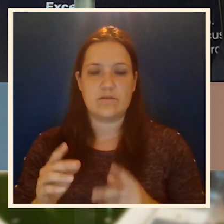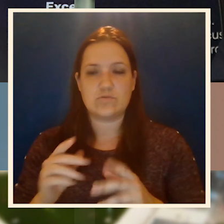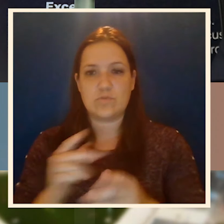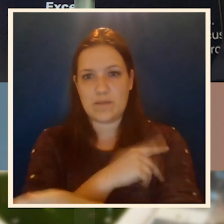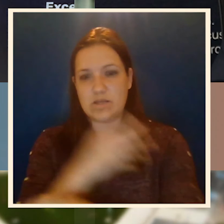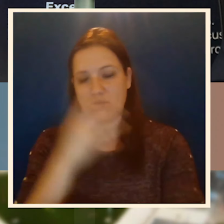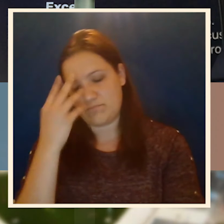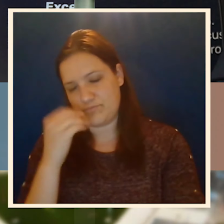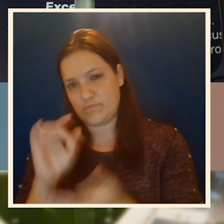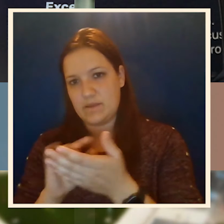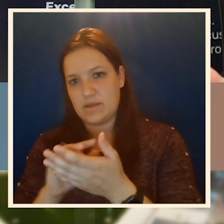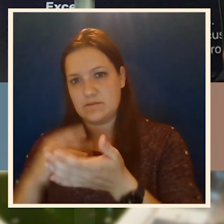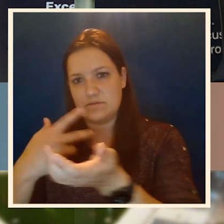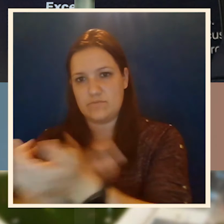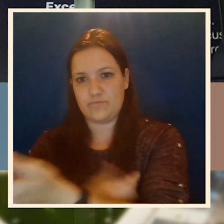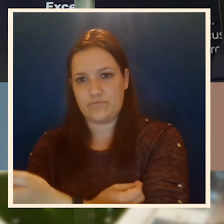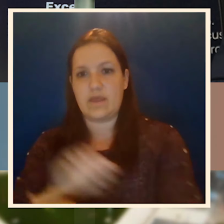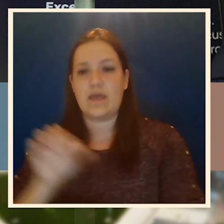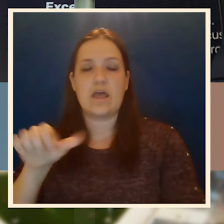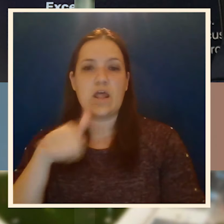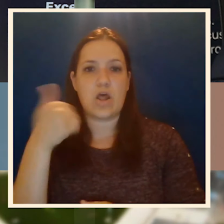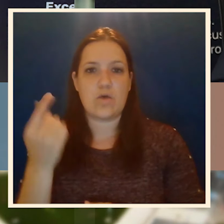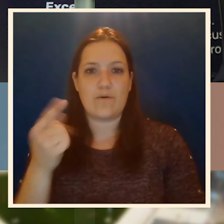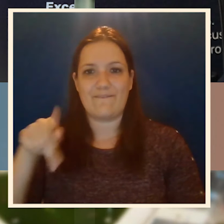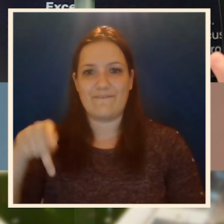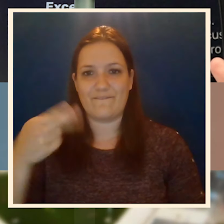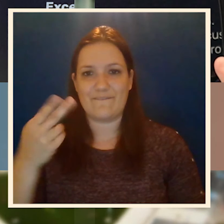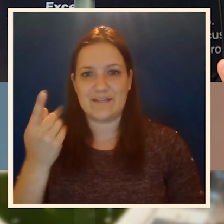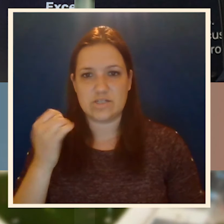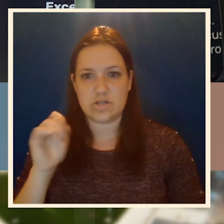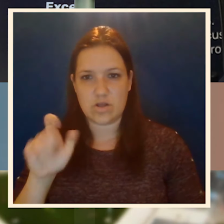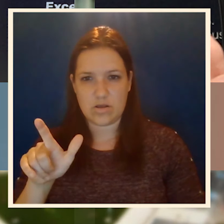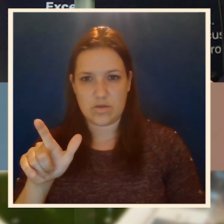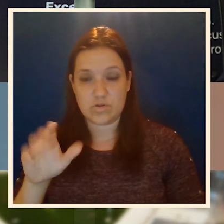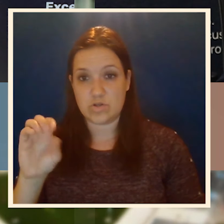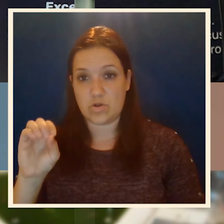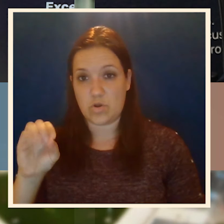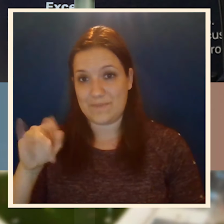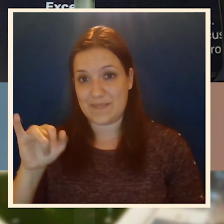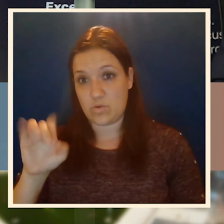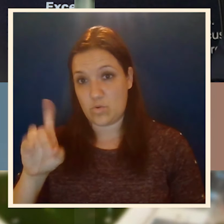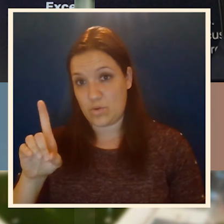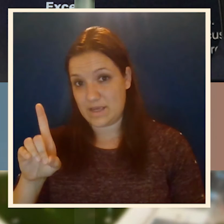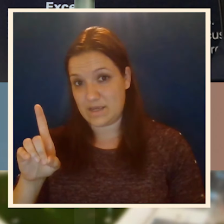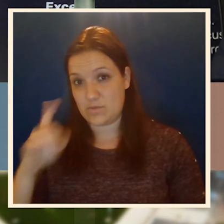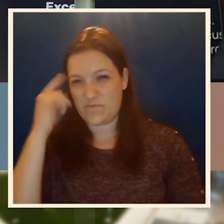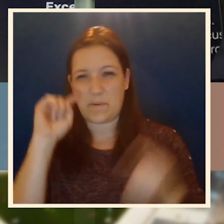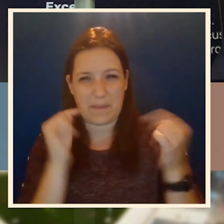sleep. And then another drug, fentanyl, which is an opioid, which is for pain